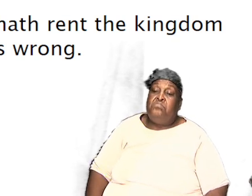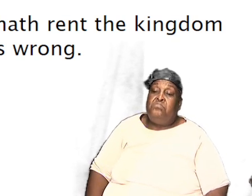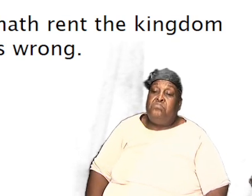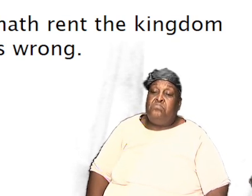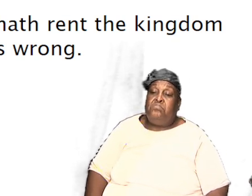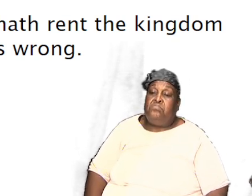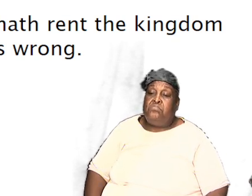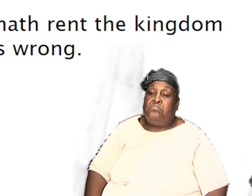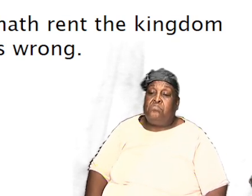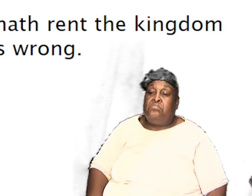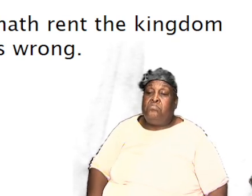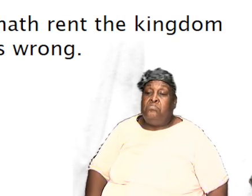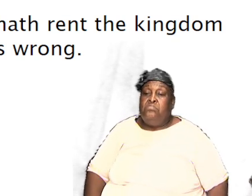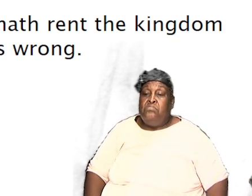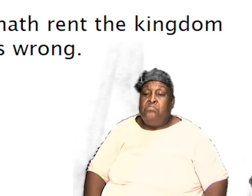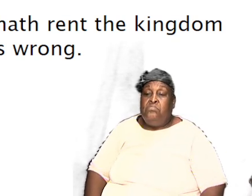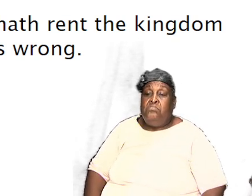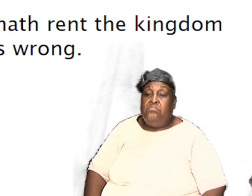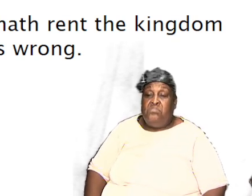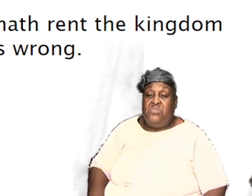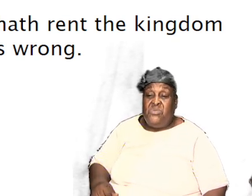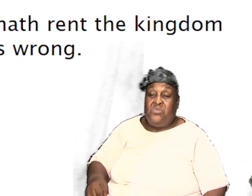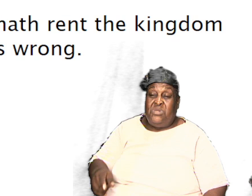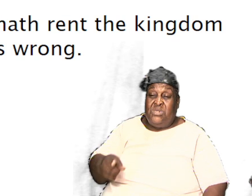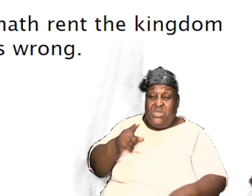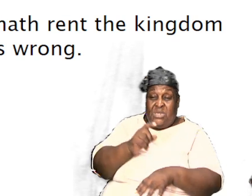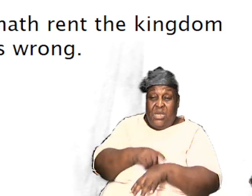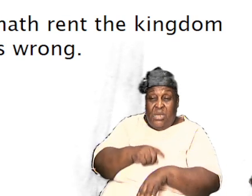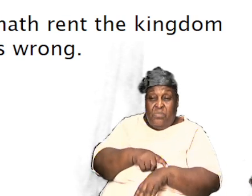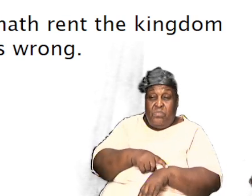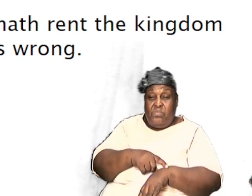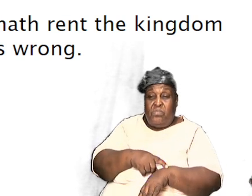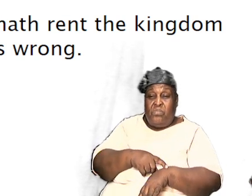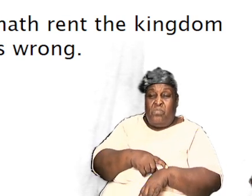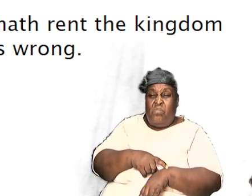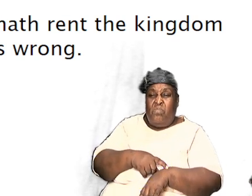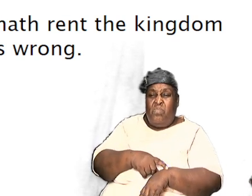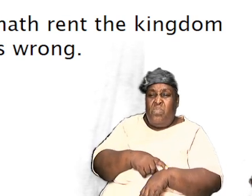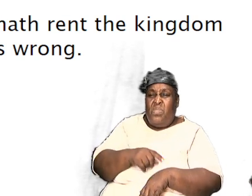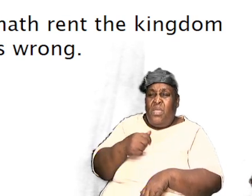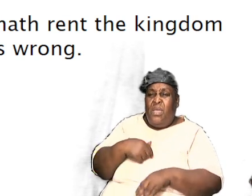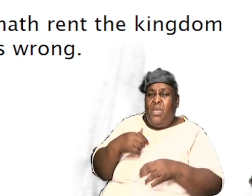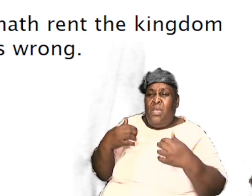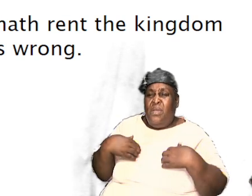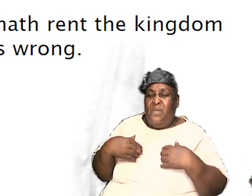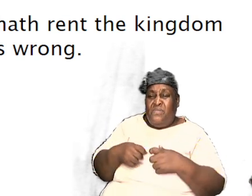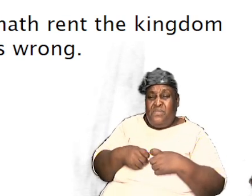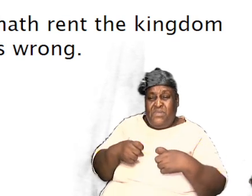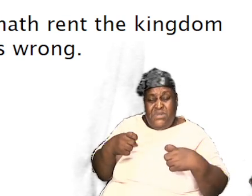a neighbor of them. That was the time when he said, look here, I have sinned.